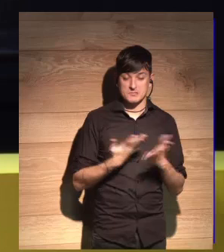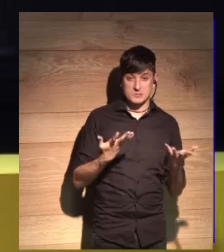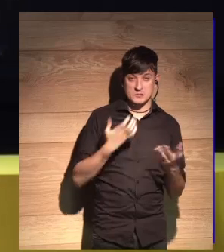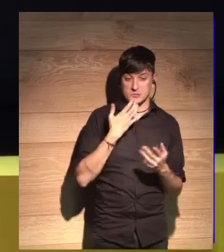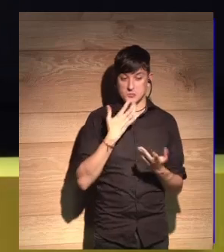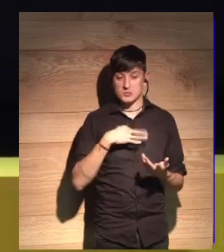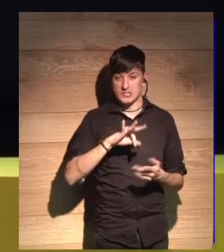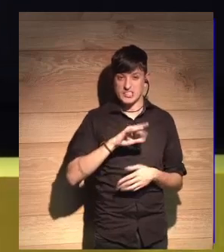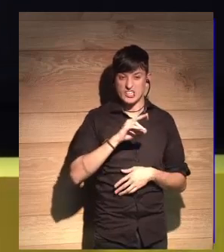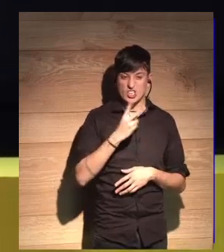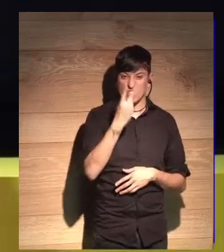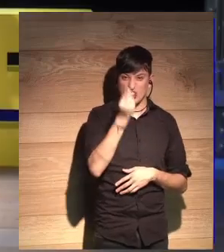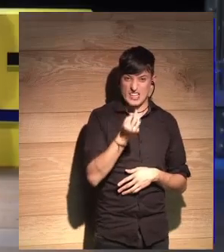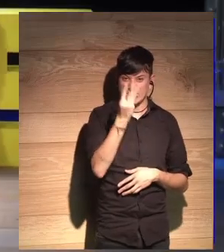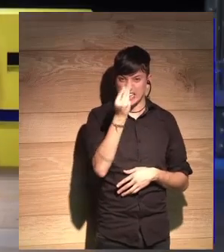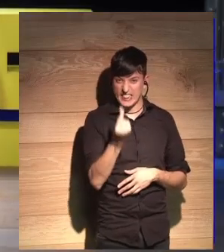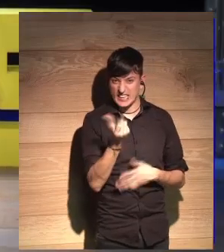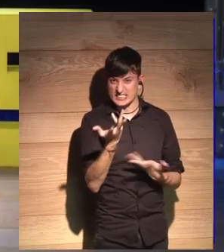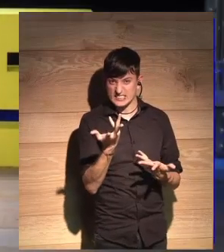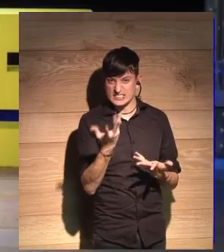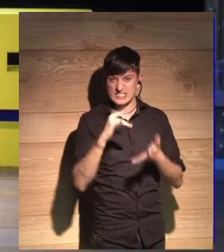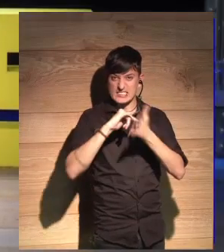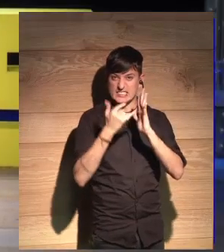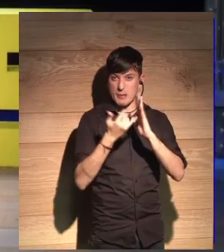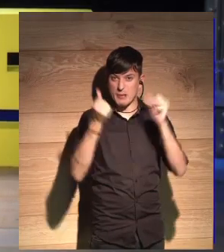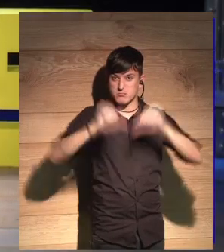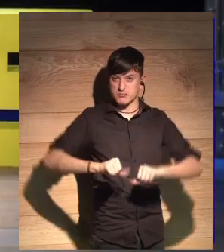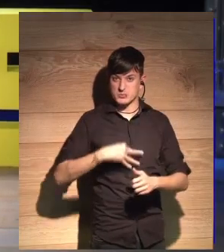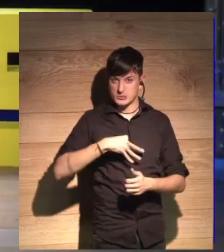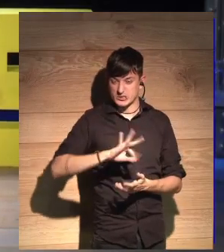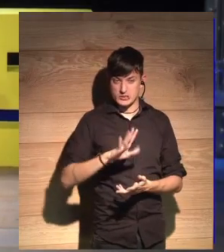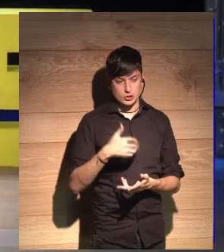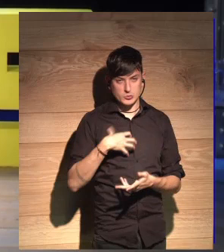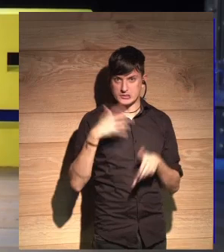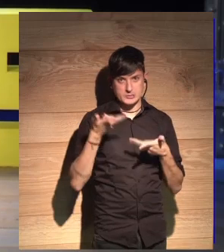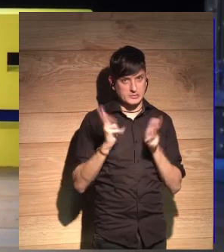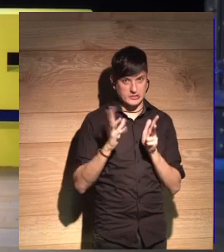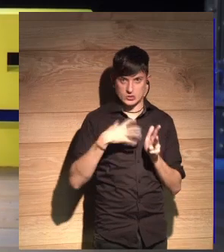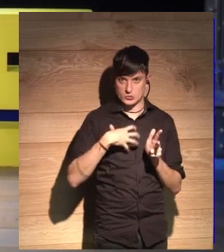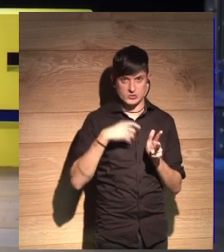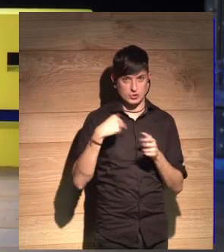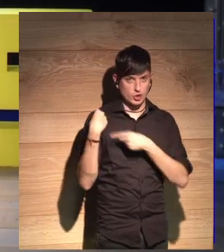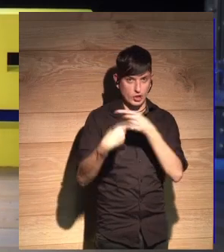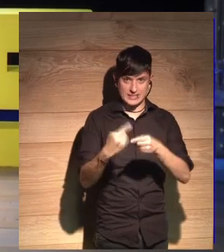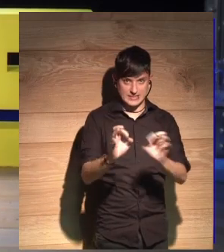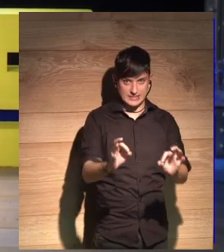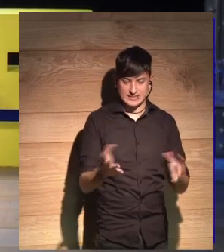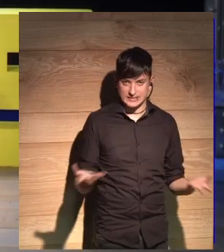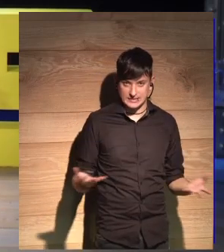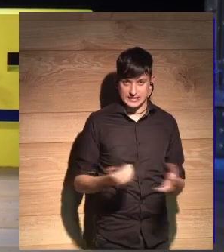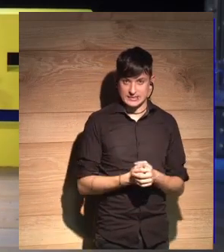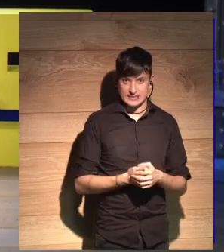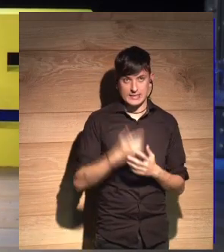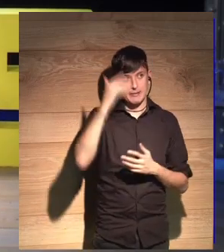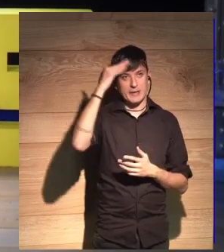can't put up with this if this is everyday life. Can you imagine if electricity was built this way? It would be